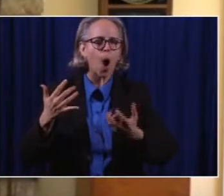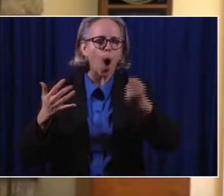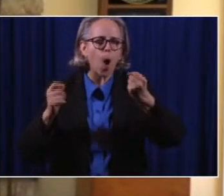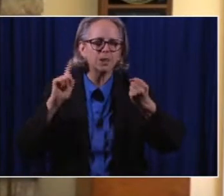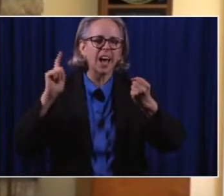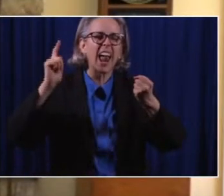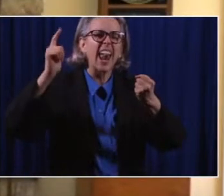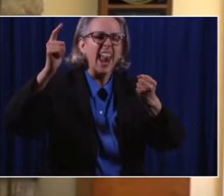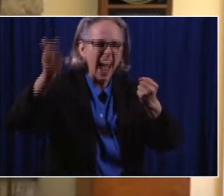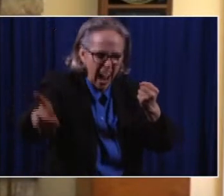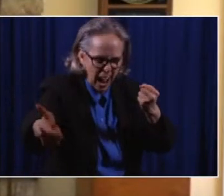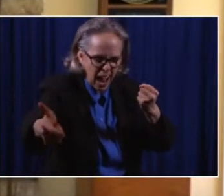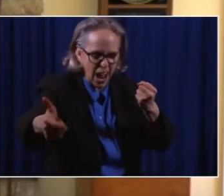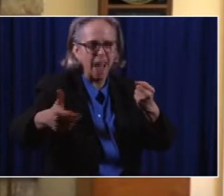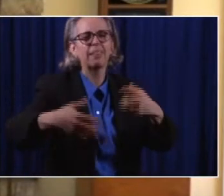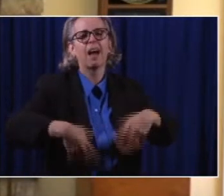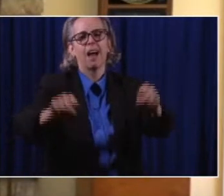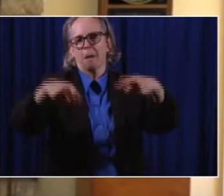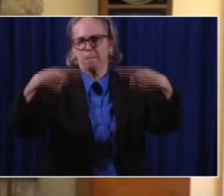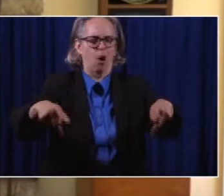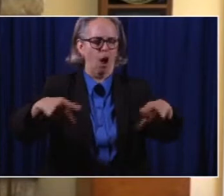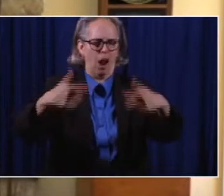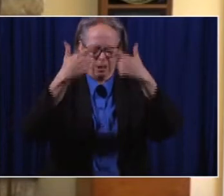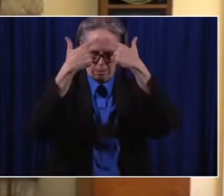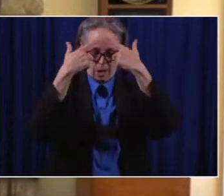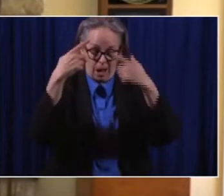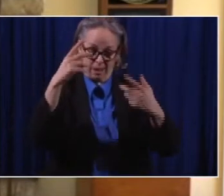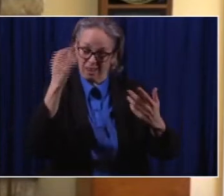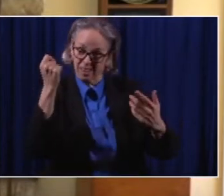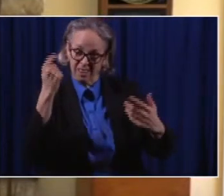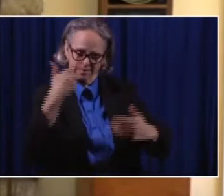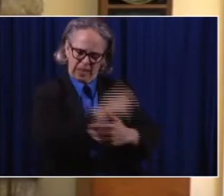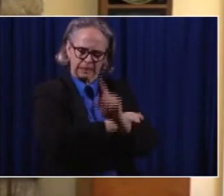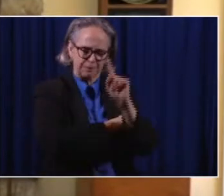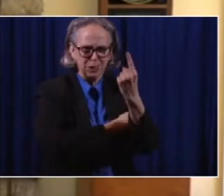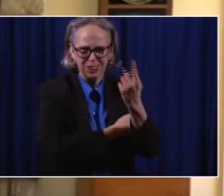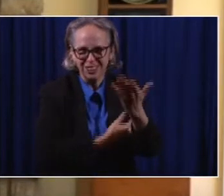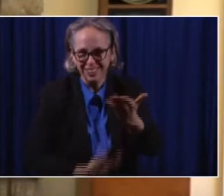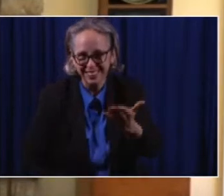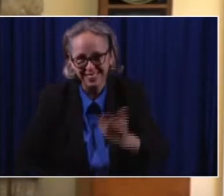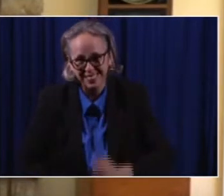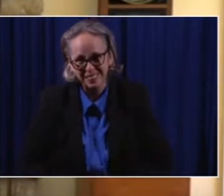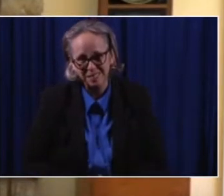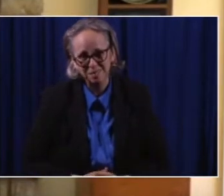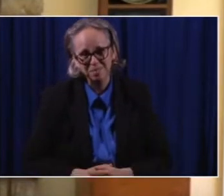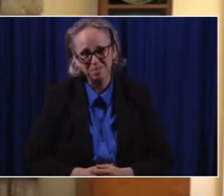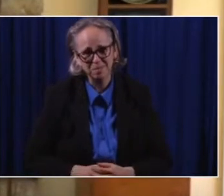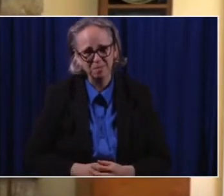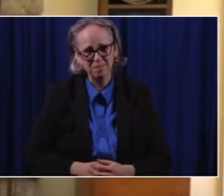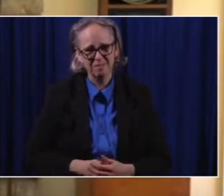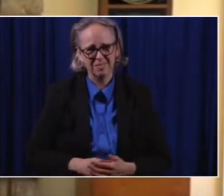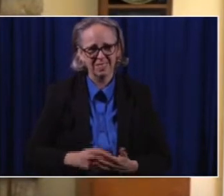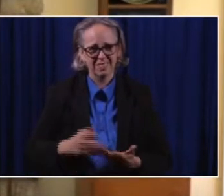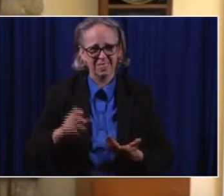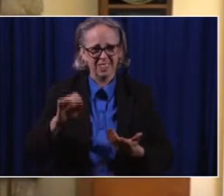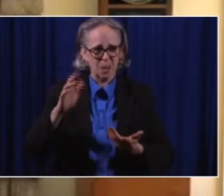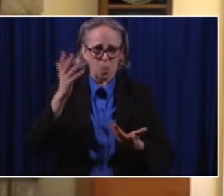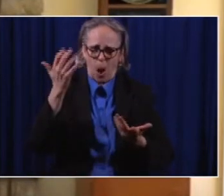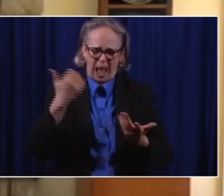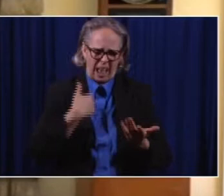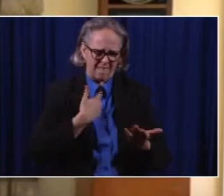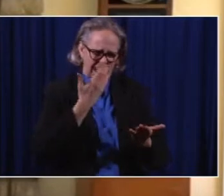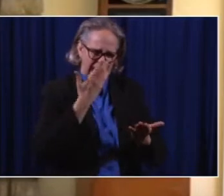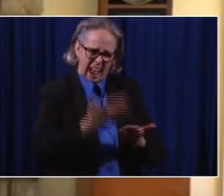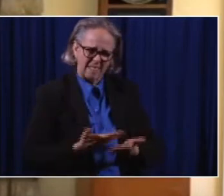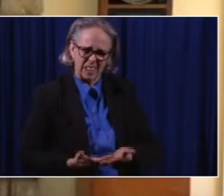people can deal with that. And as far as the evidence from bars, look, I looked at some things